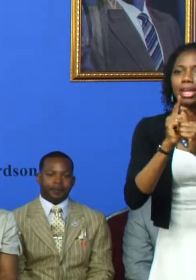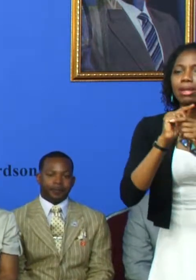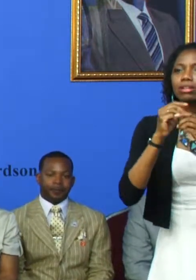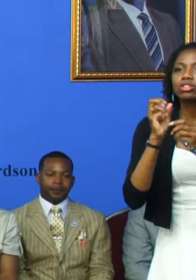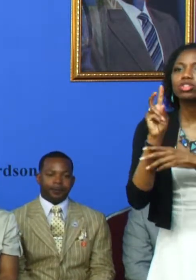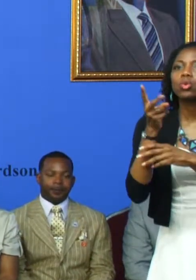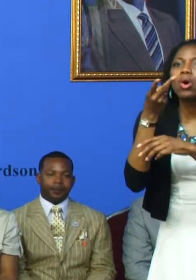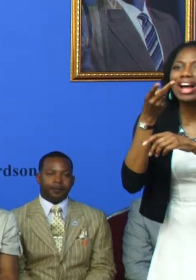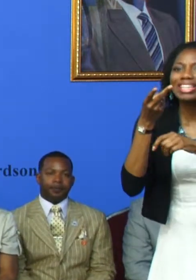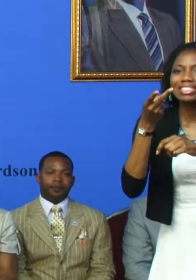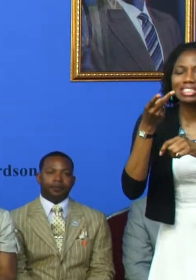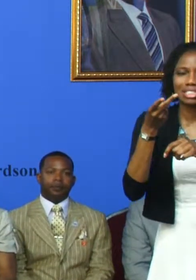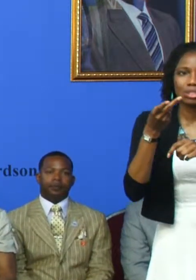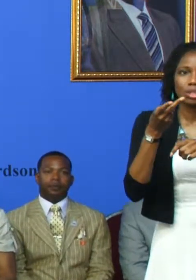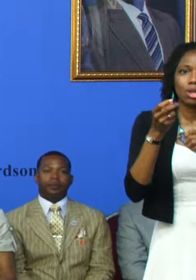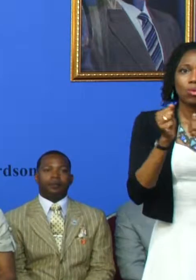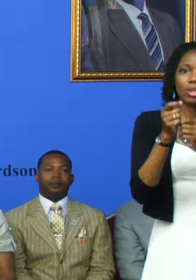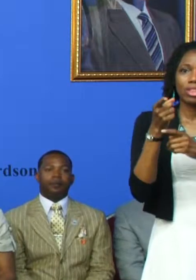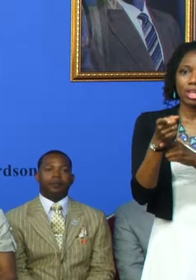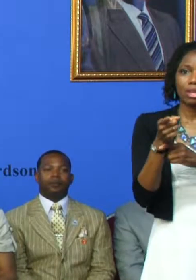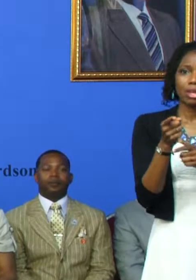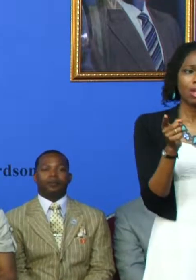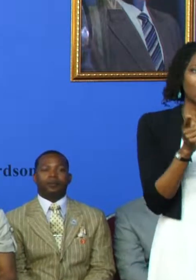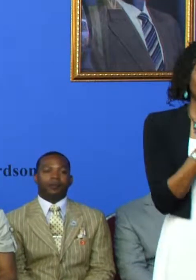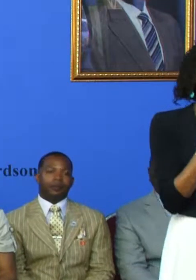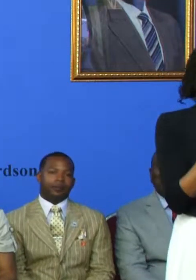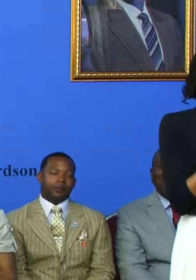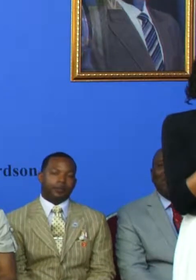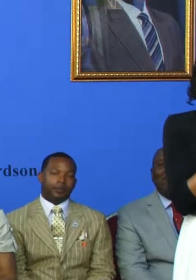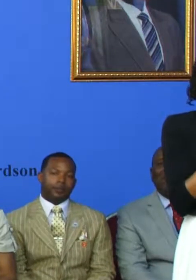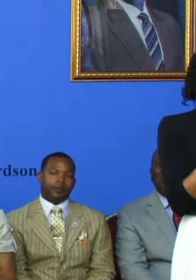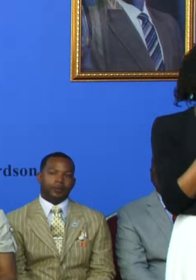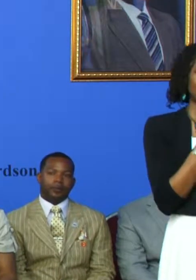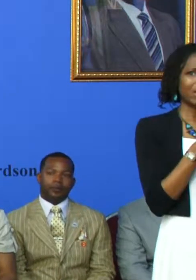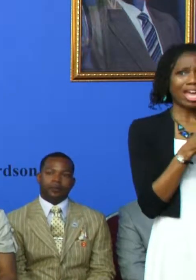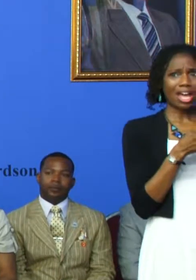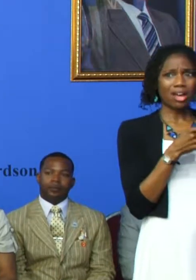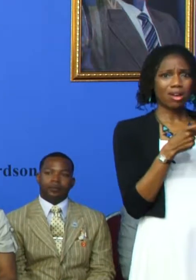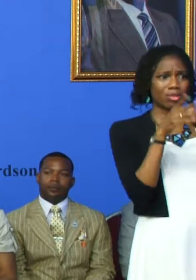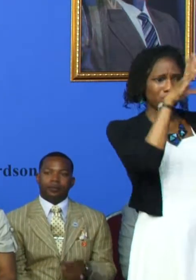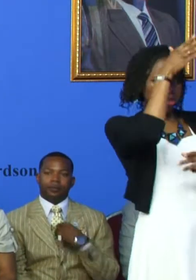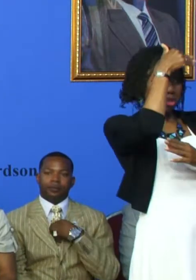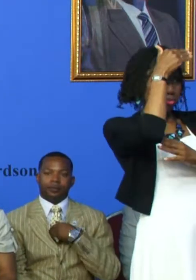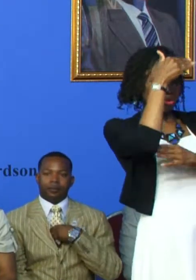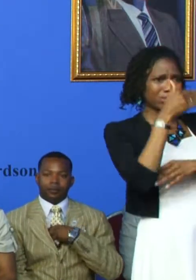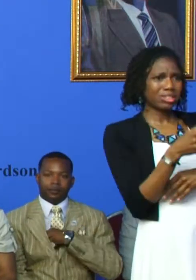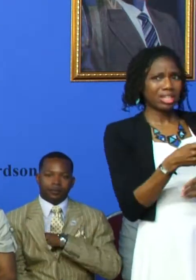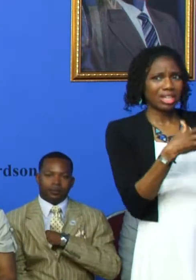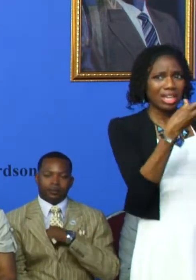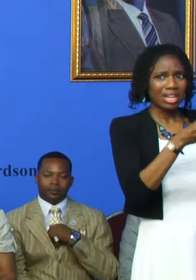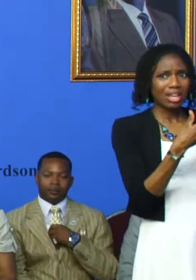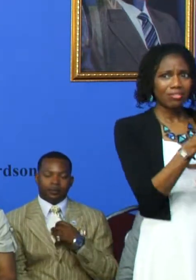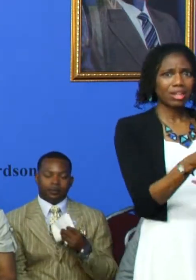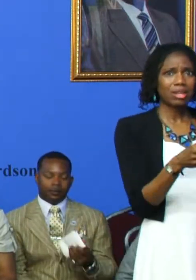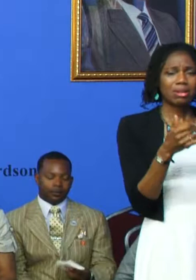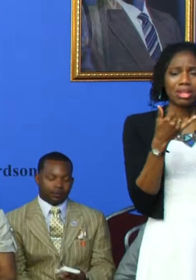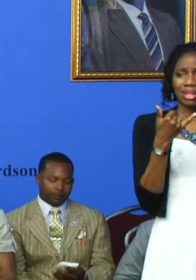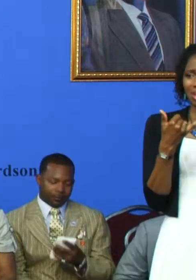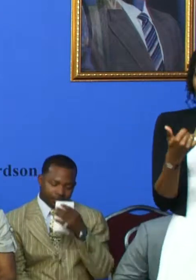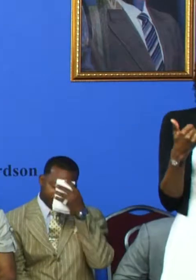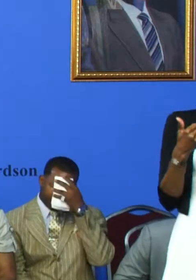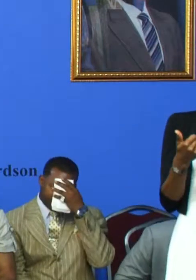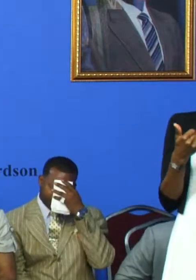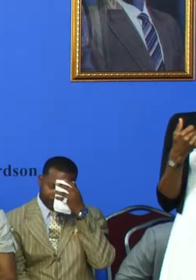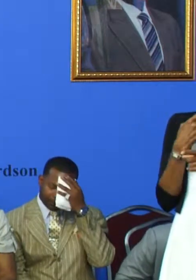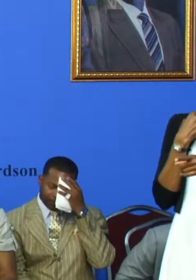First, he got thrown under the bus from the president. Now they done dragged him off the tracks and hit him with the